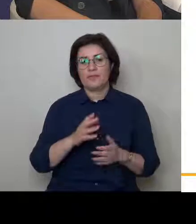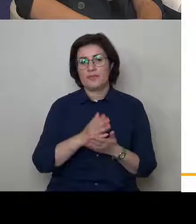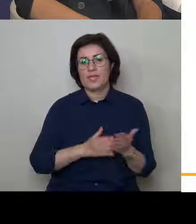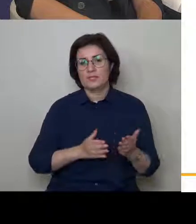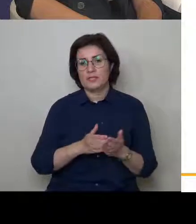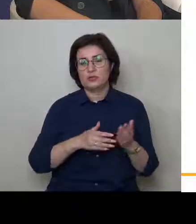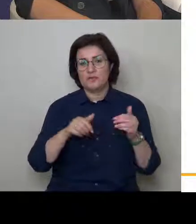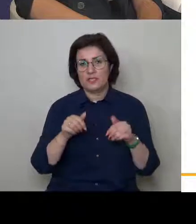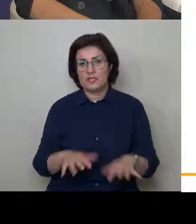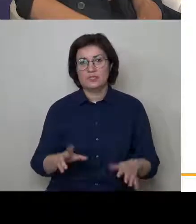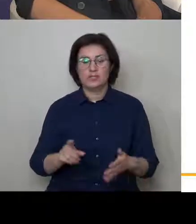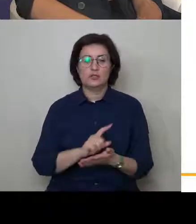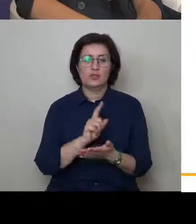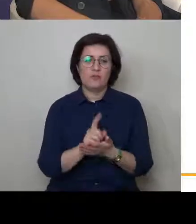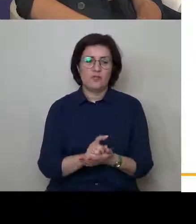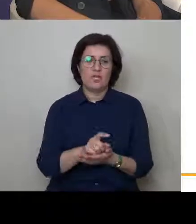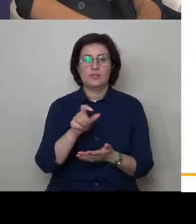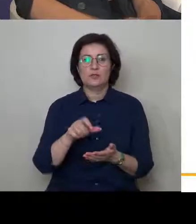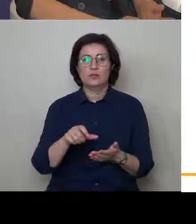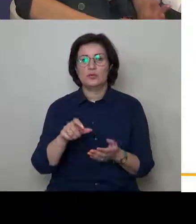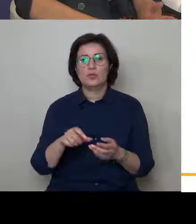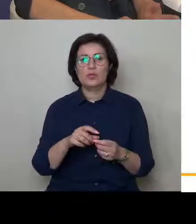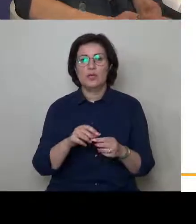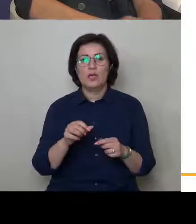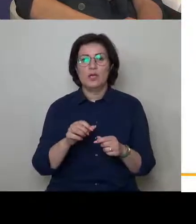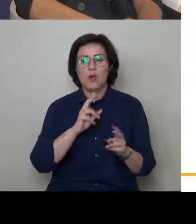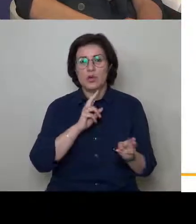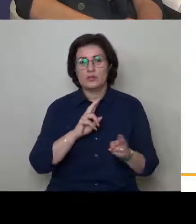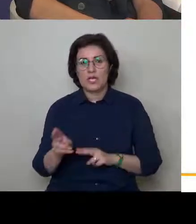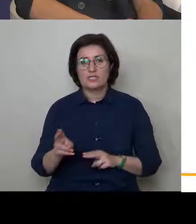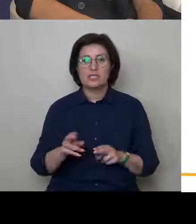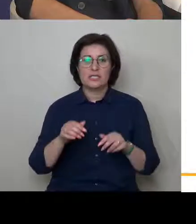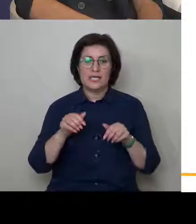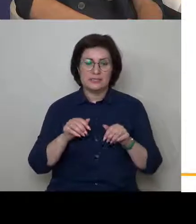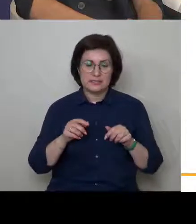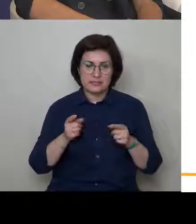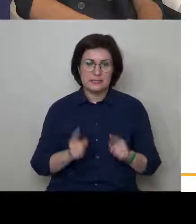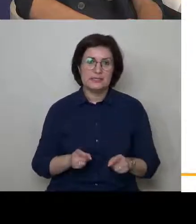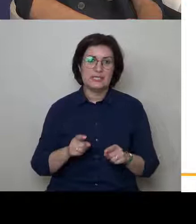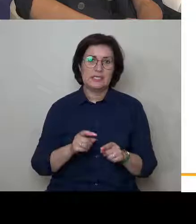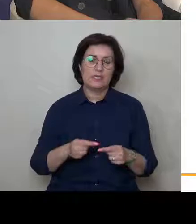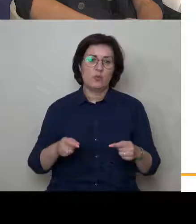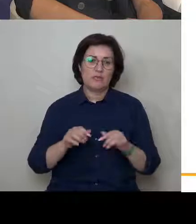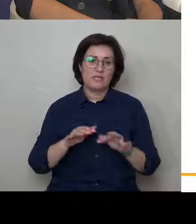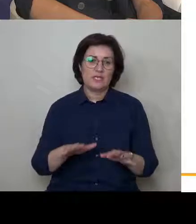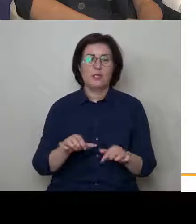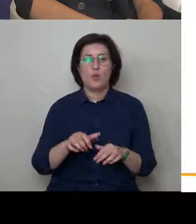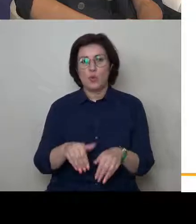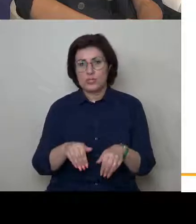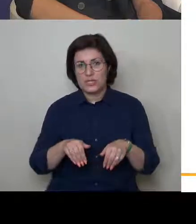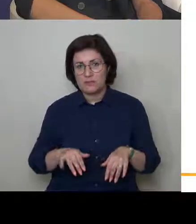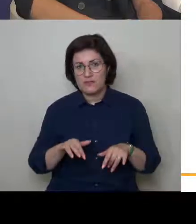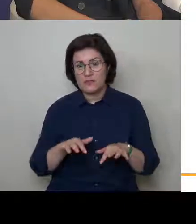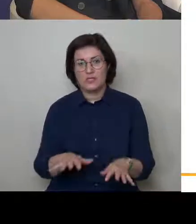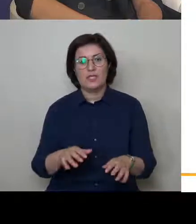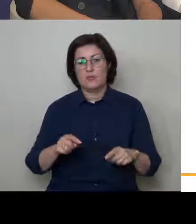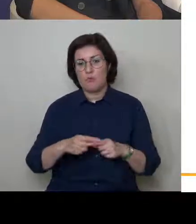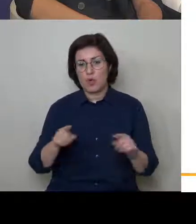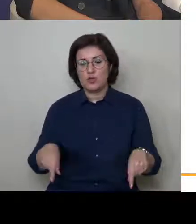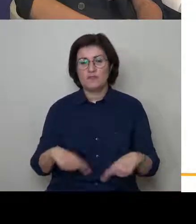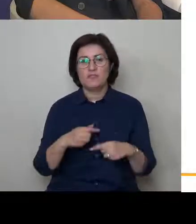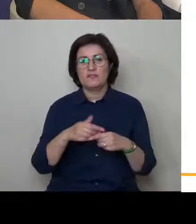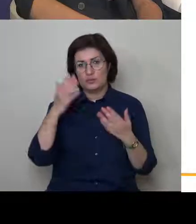requirements of the complainant are not in line with the law. It can revoke the decision. It